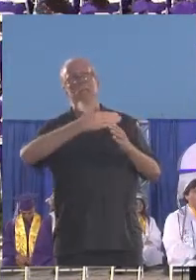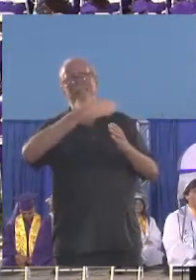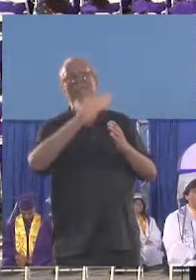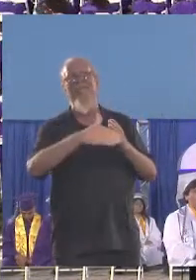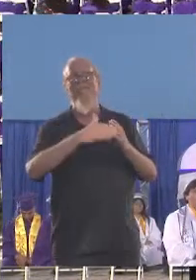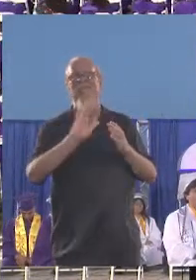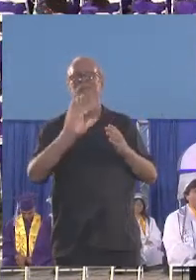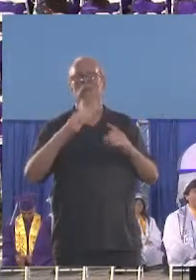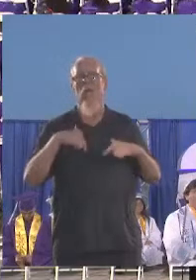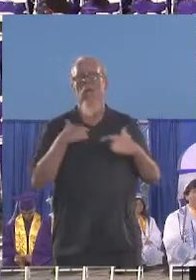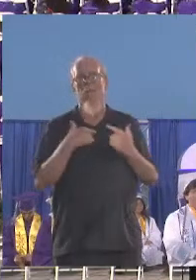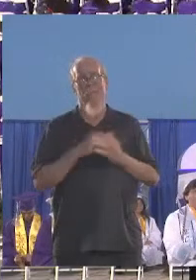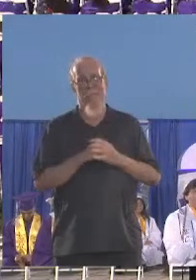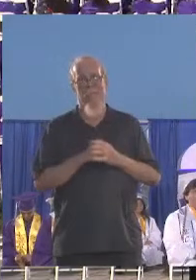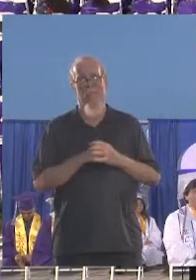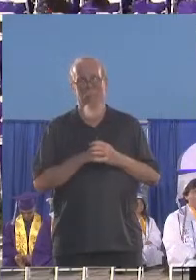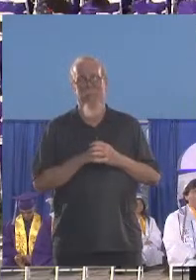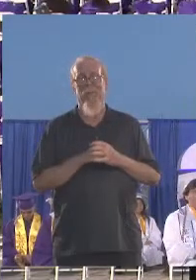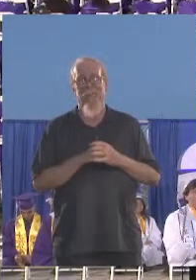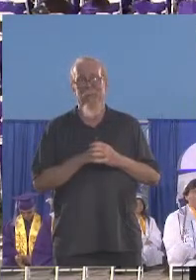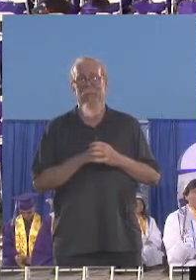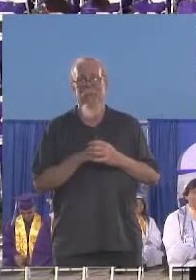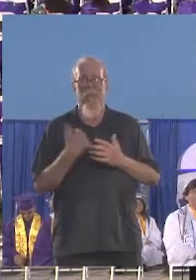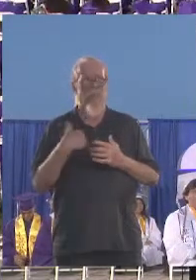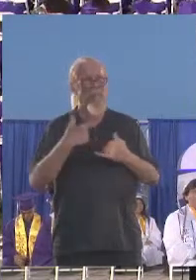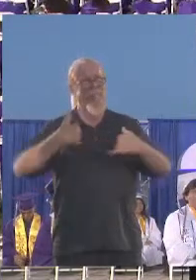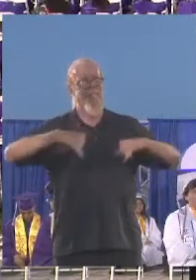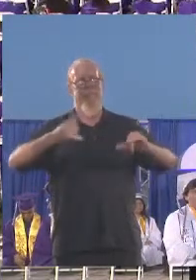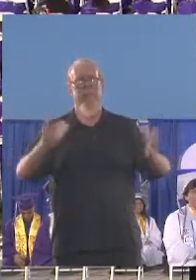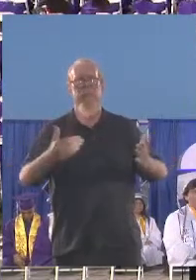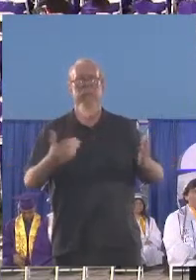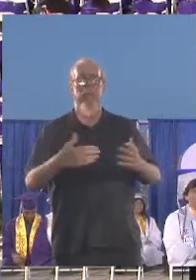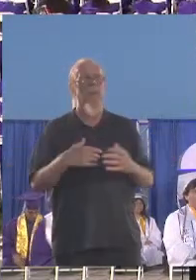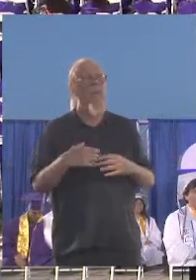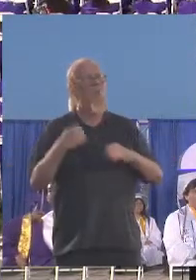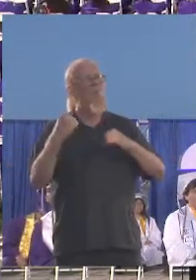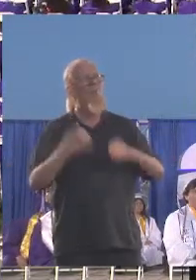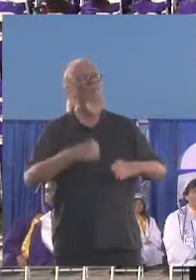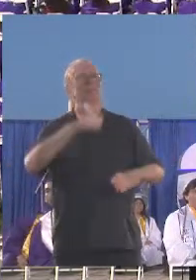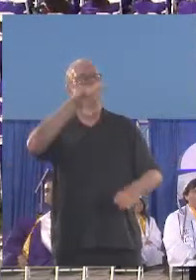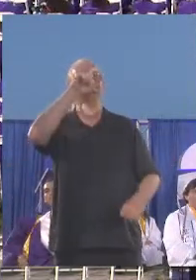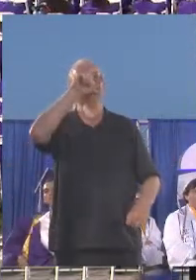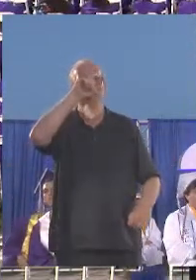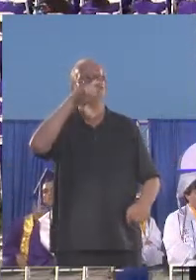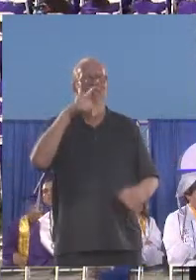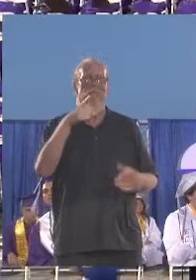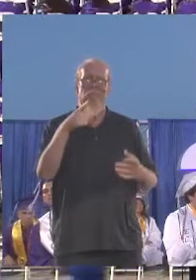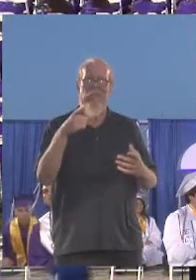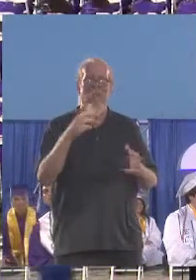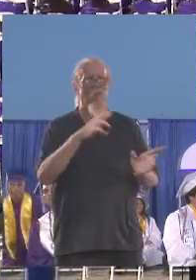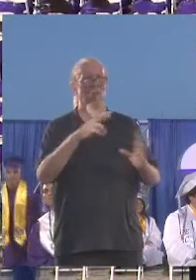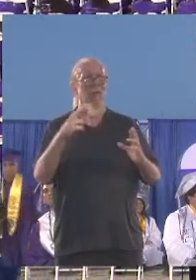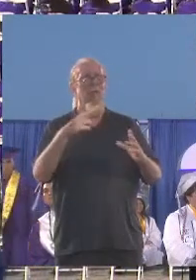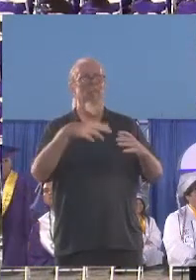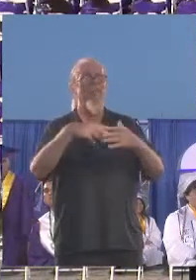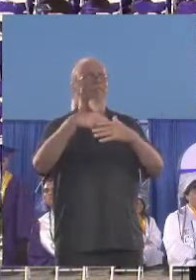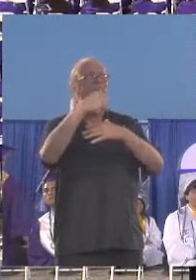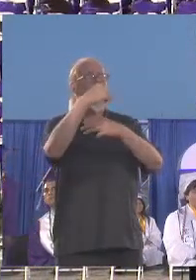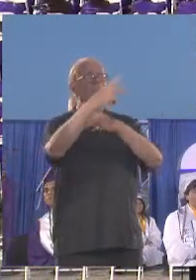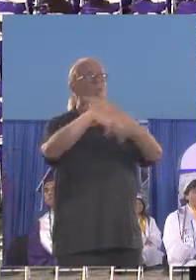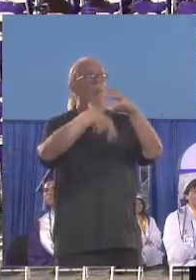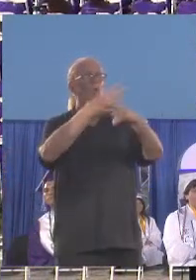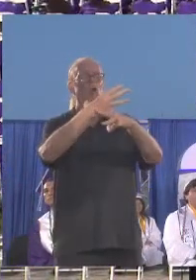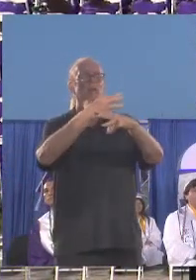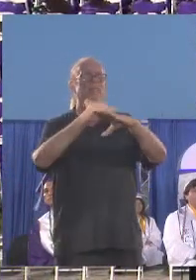will still be here. Mighty Eagles, you are ready to make your mark in the world and achieve even